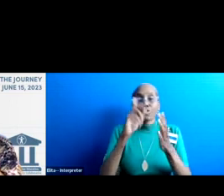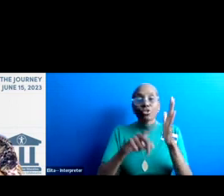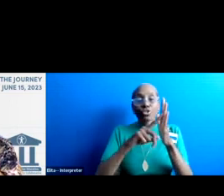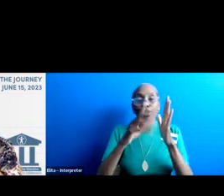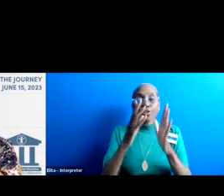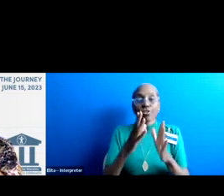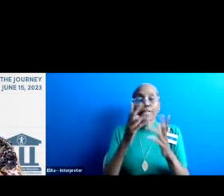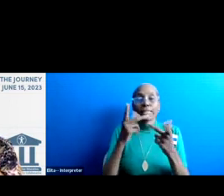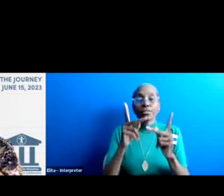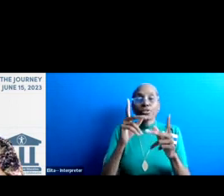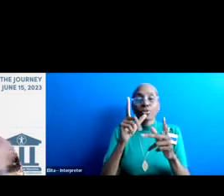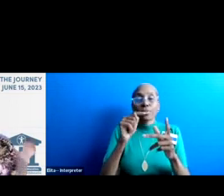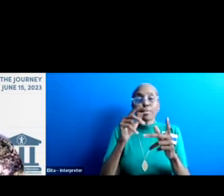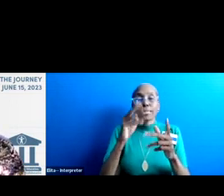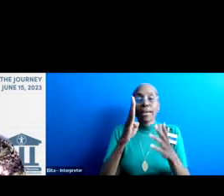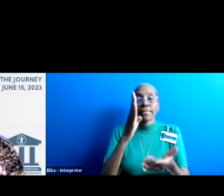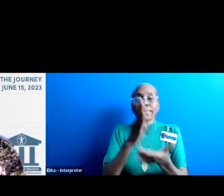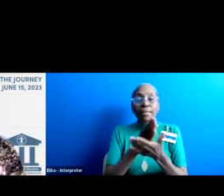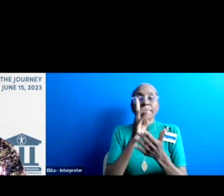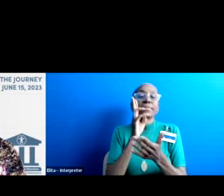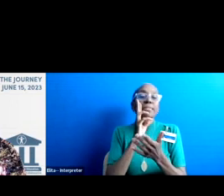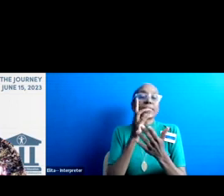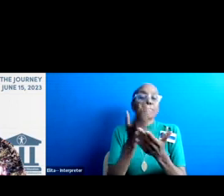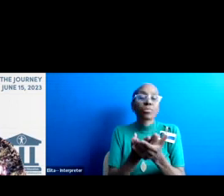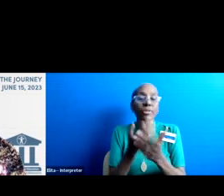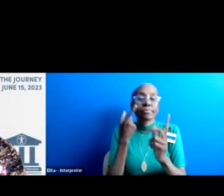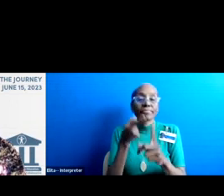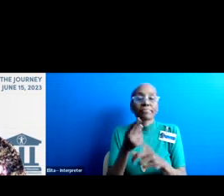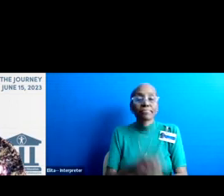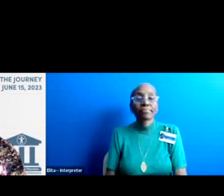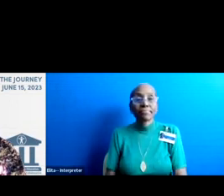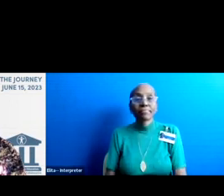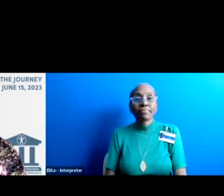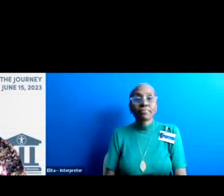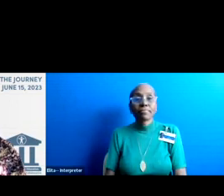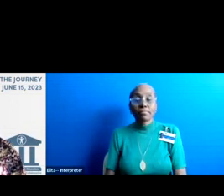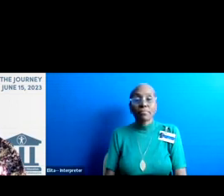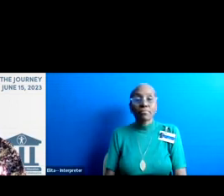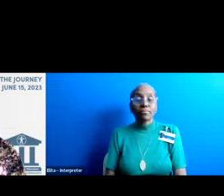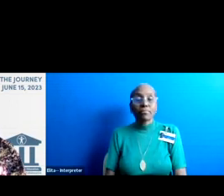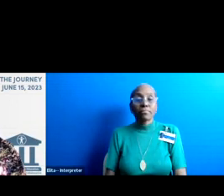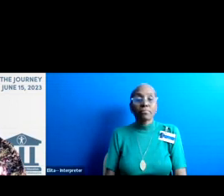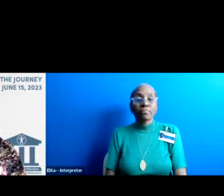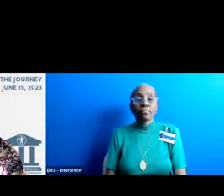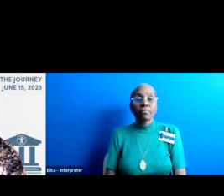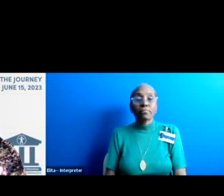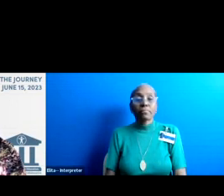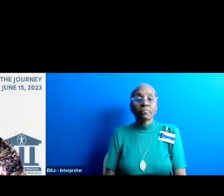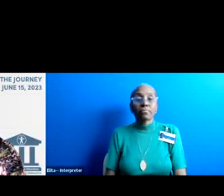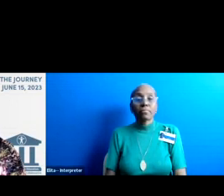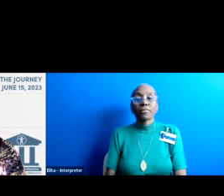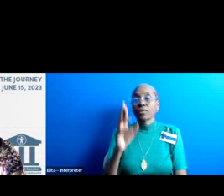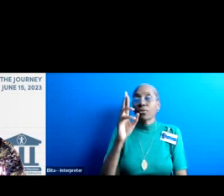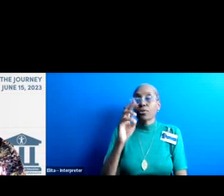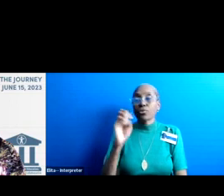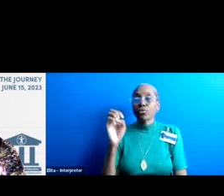do those tab stops just to sort of prove a point. All right, so let me refresh the